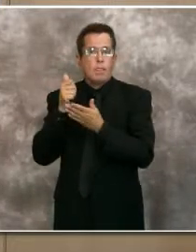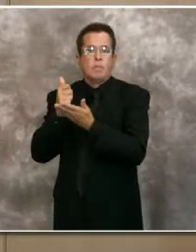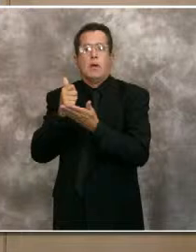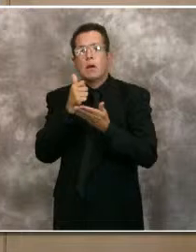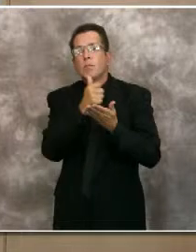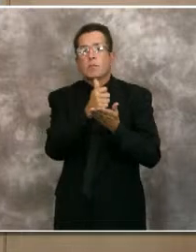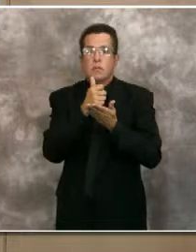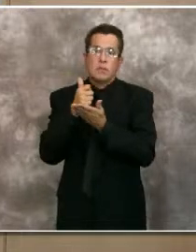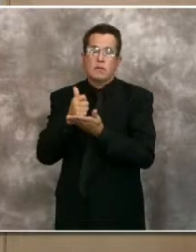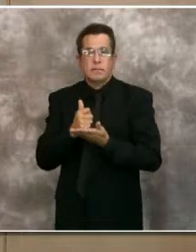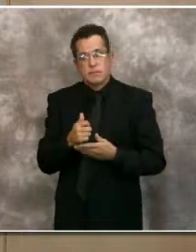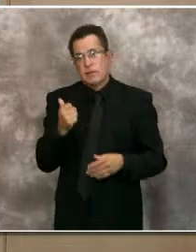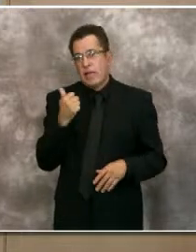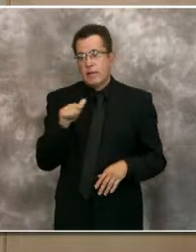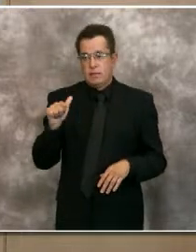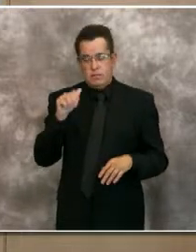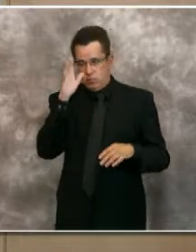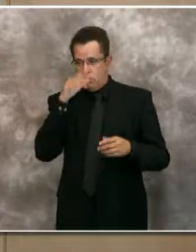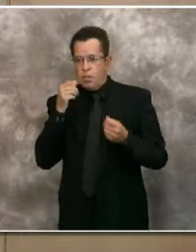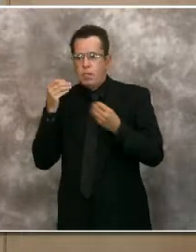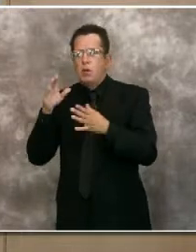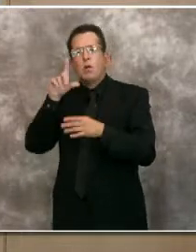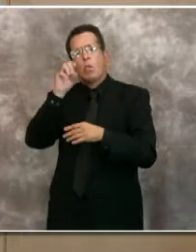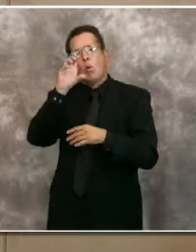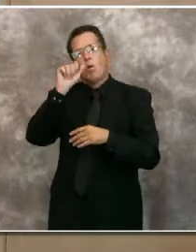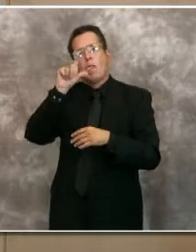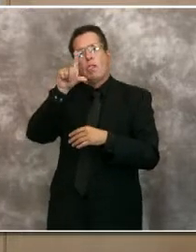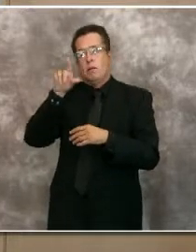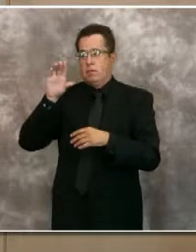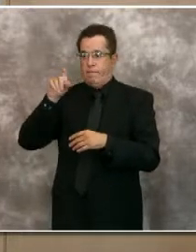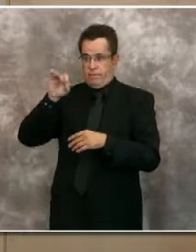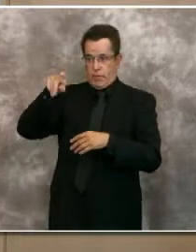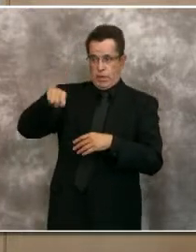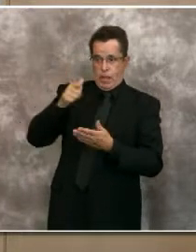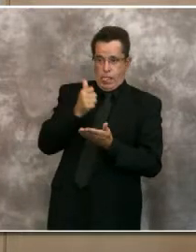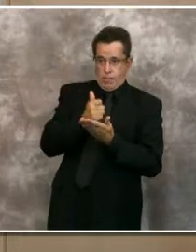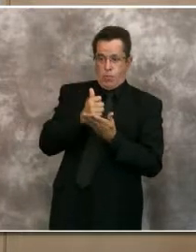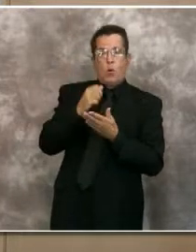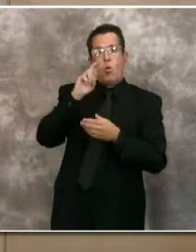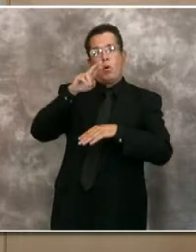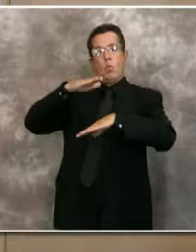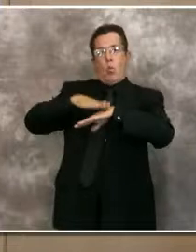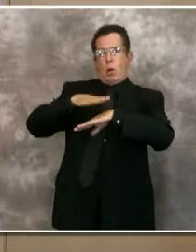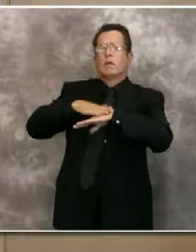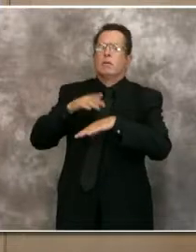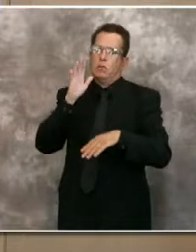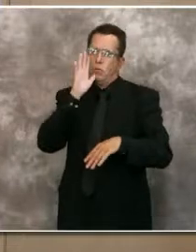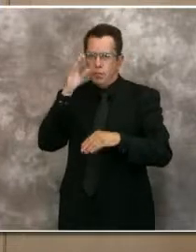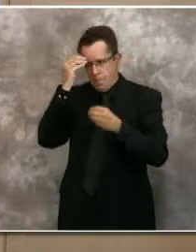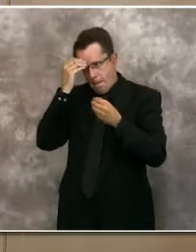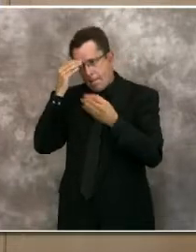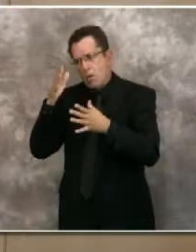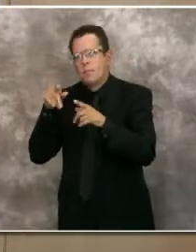notify a local jurisdiction as well, if those individuals were outside of San Diego.